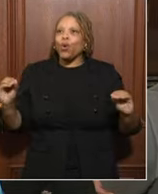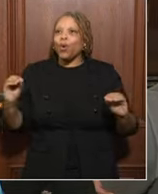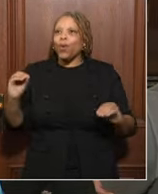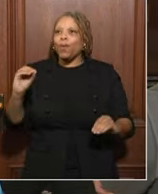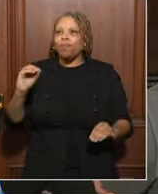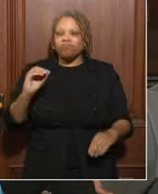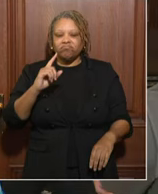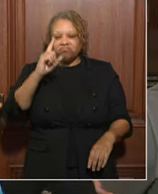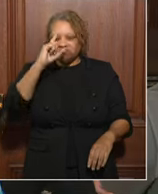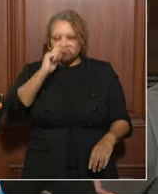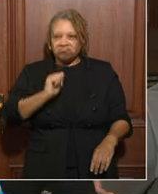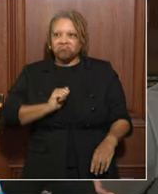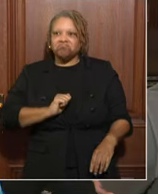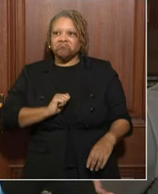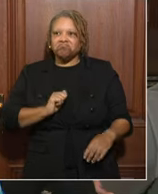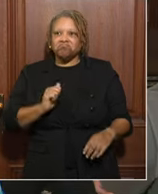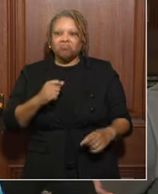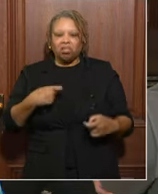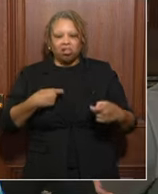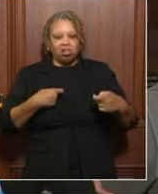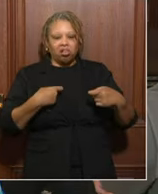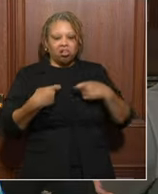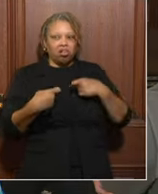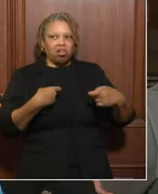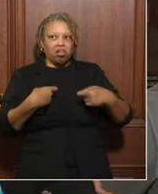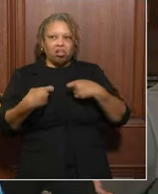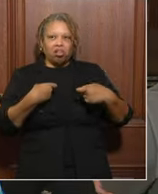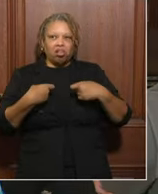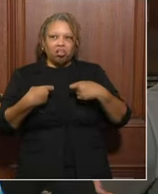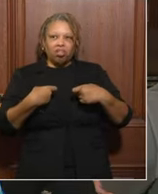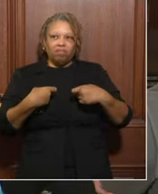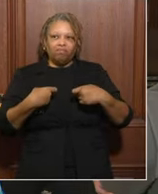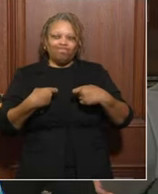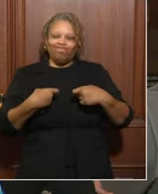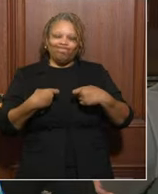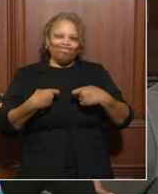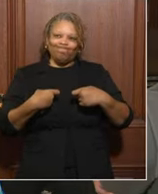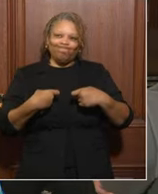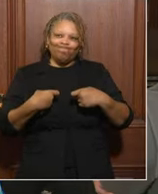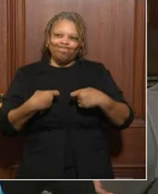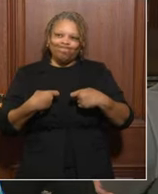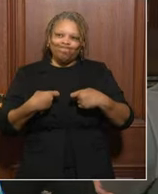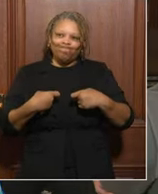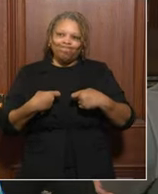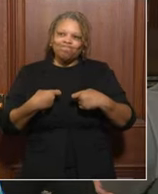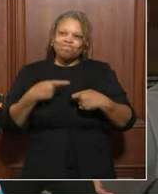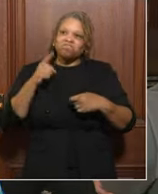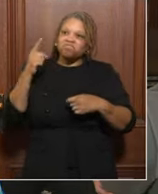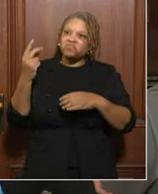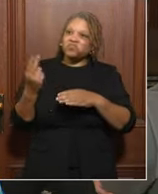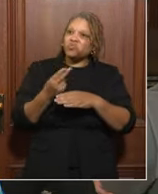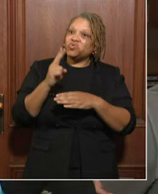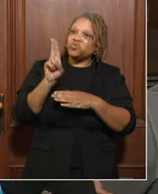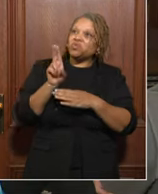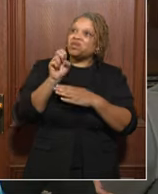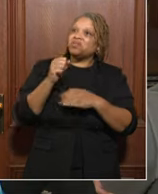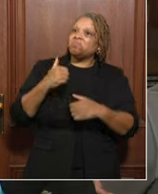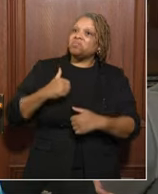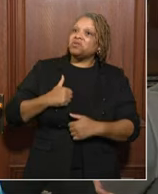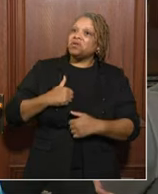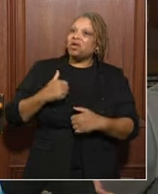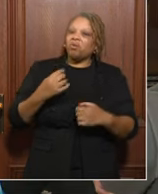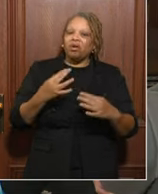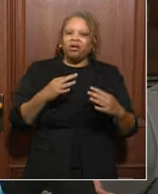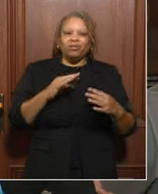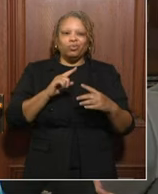and using the United States military against American citizens. And so when we